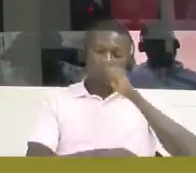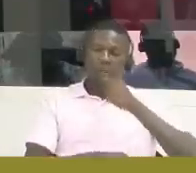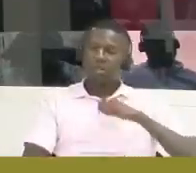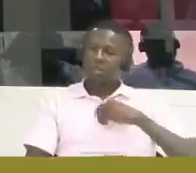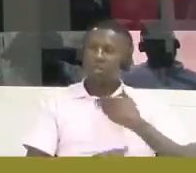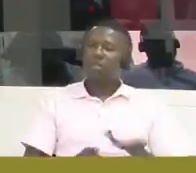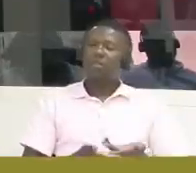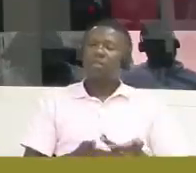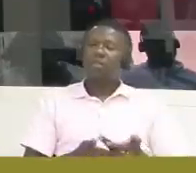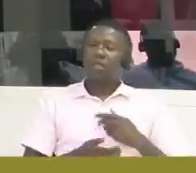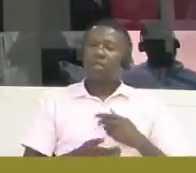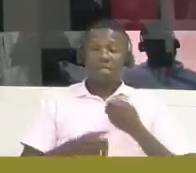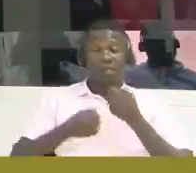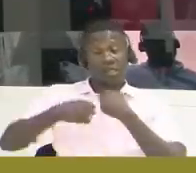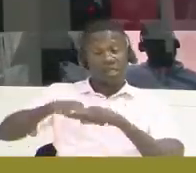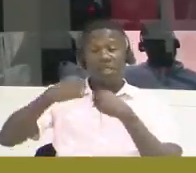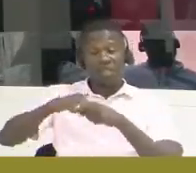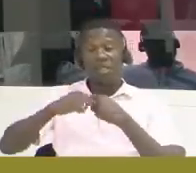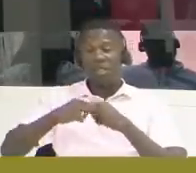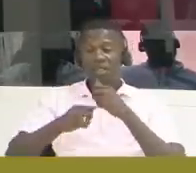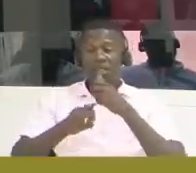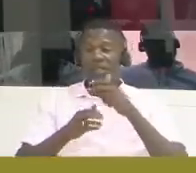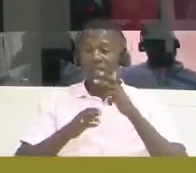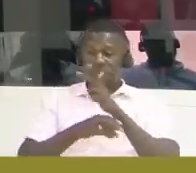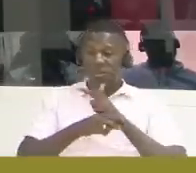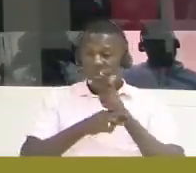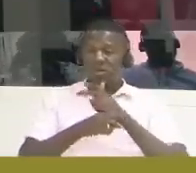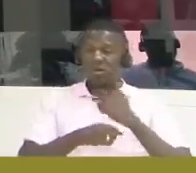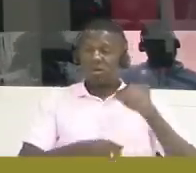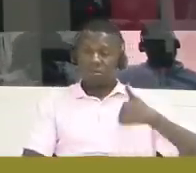and train the security personnel,